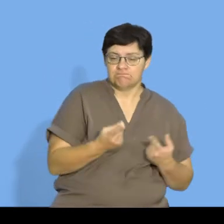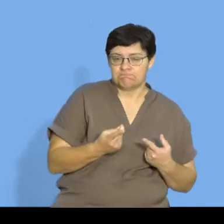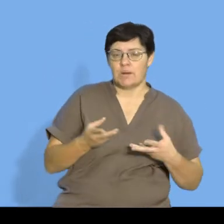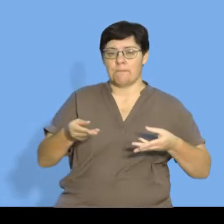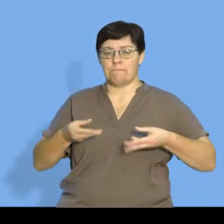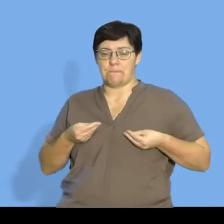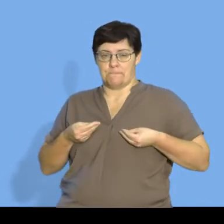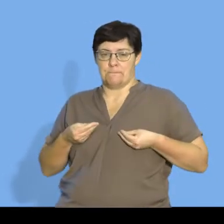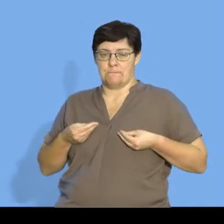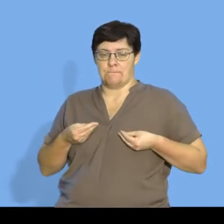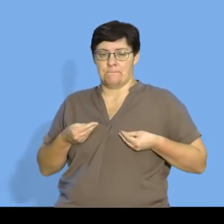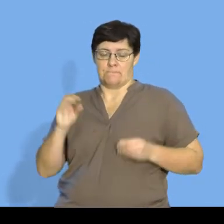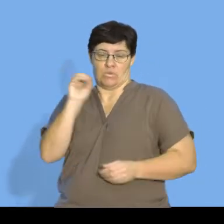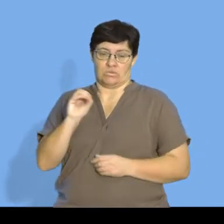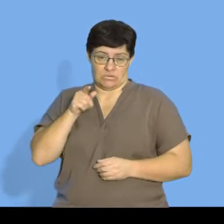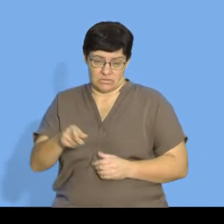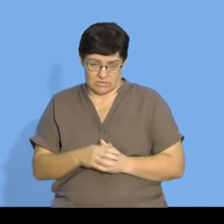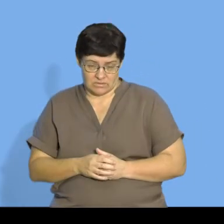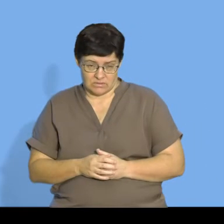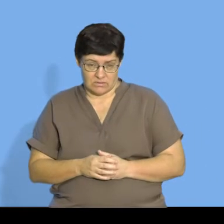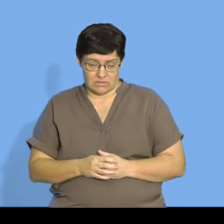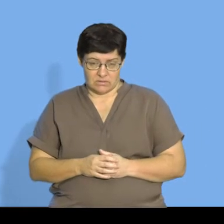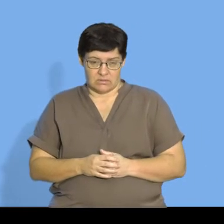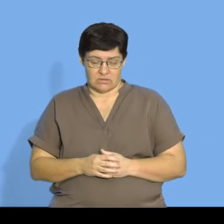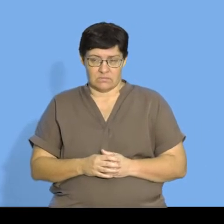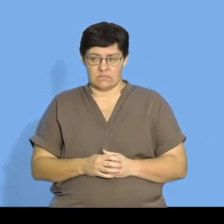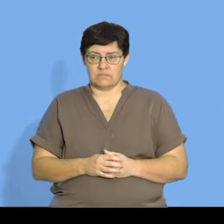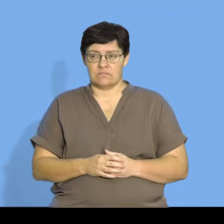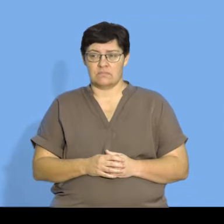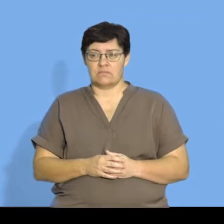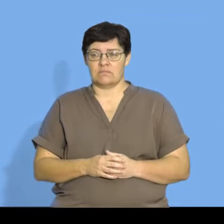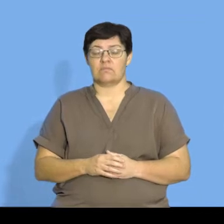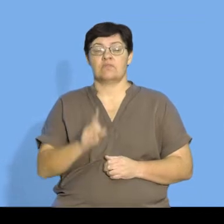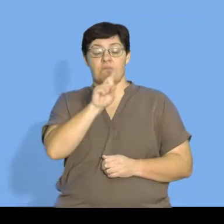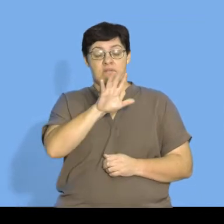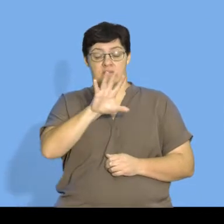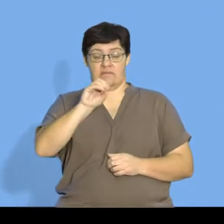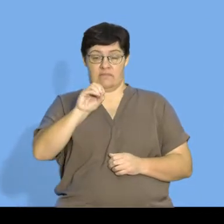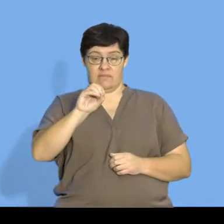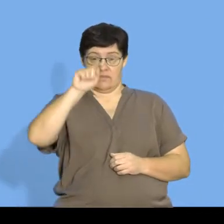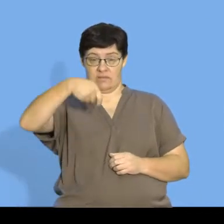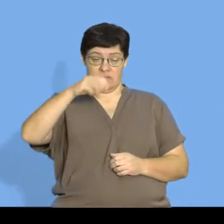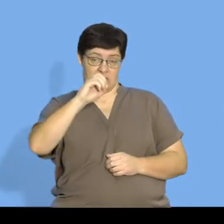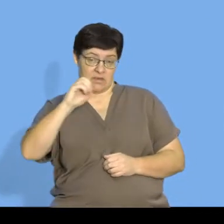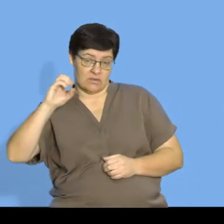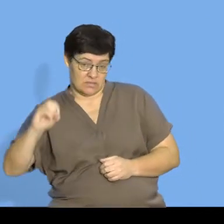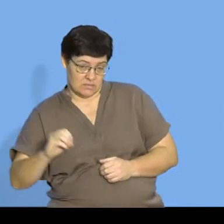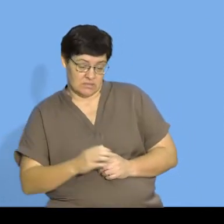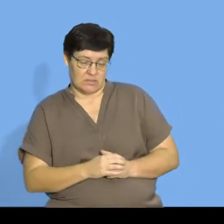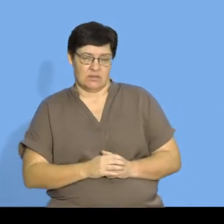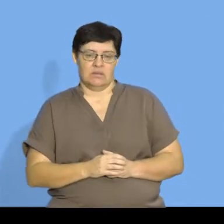going to receive in October, and this is what I do. Take your 150,000,